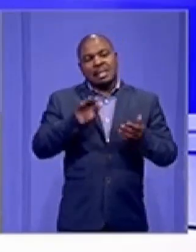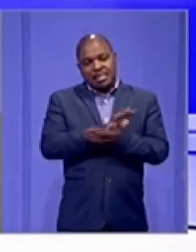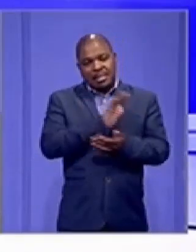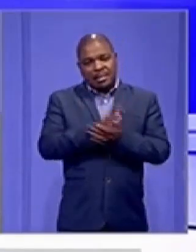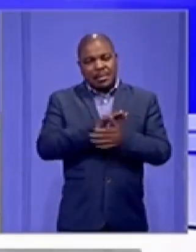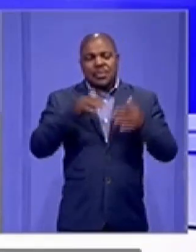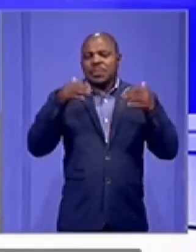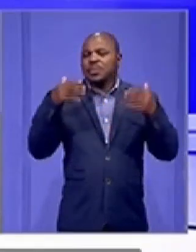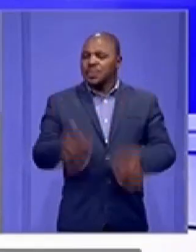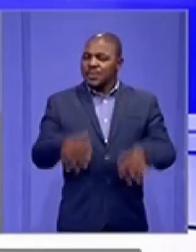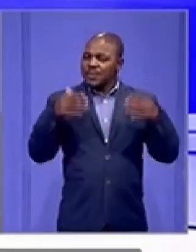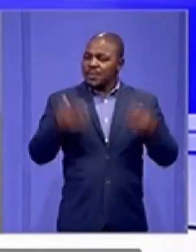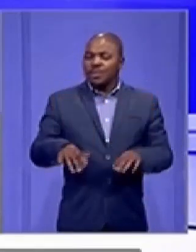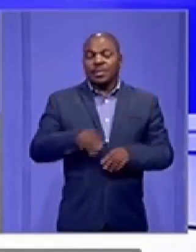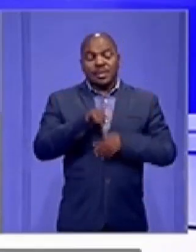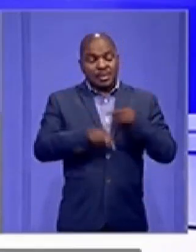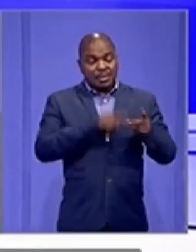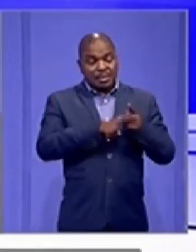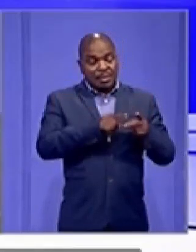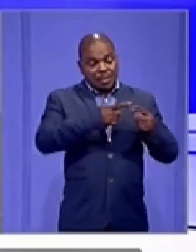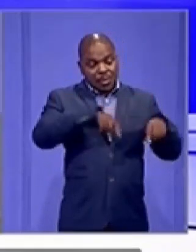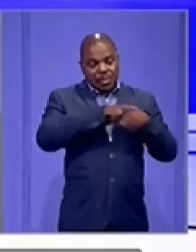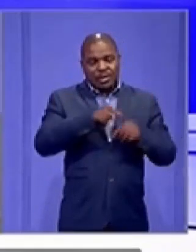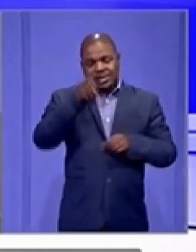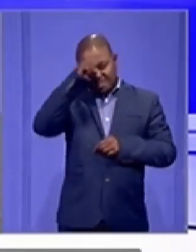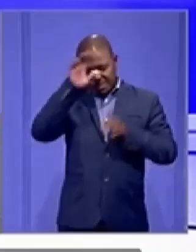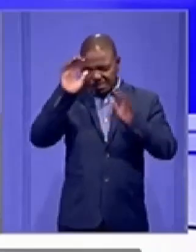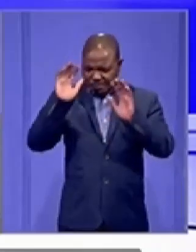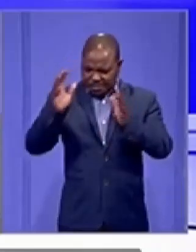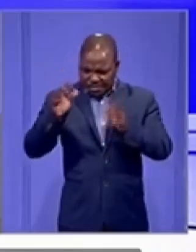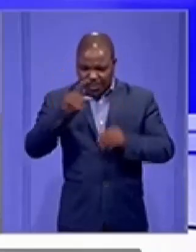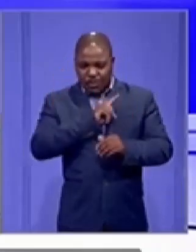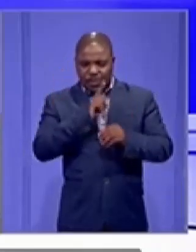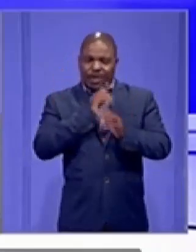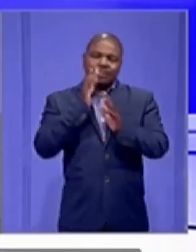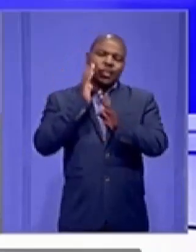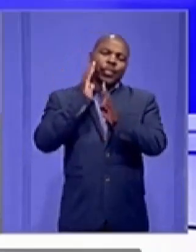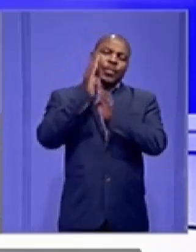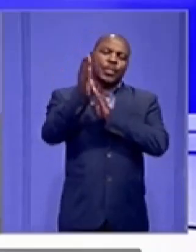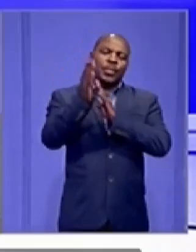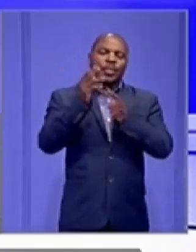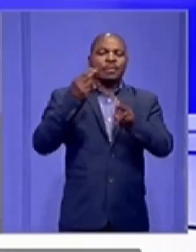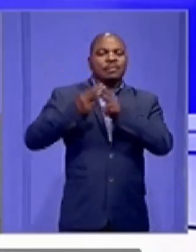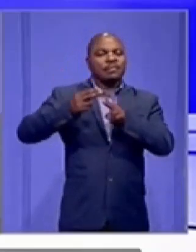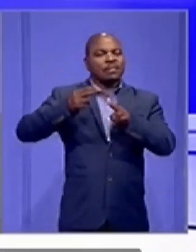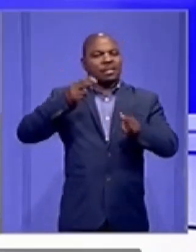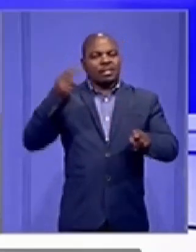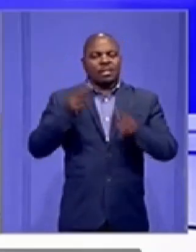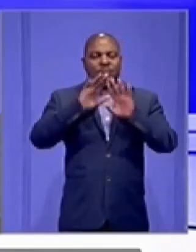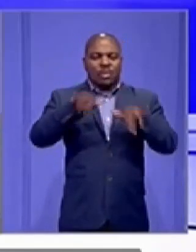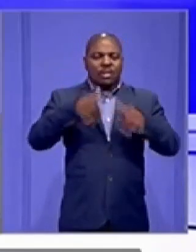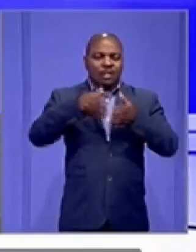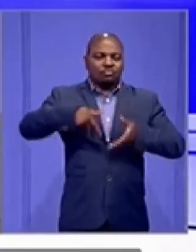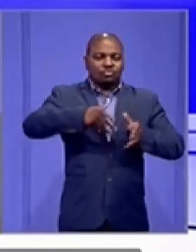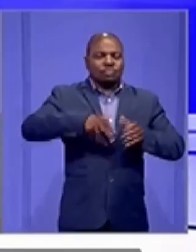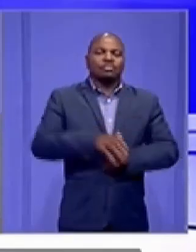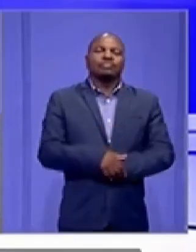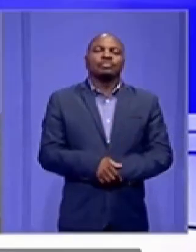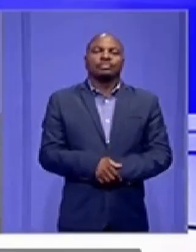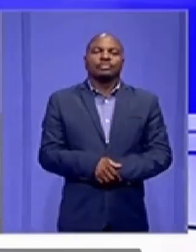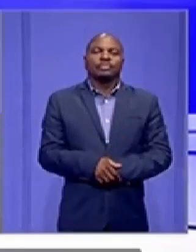thabilego go thaba ba retile kudu di-Springboks ka morago ga go fetela pele dipapading tša makgaolakgang a mogopo wa